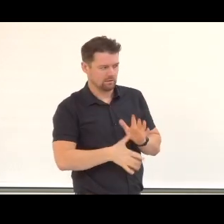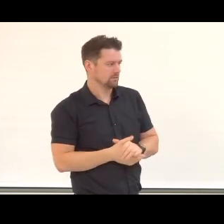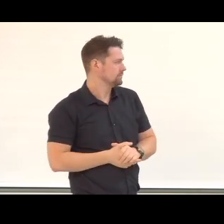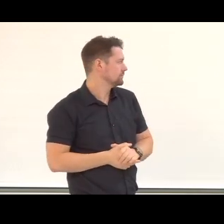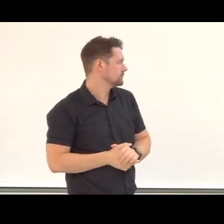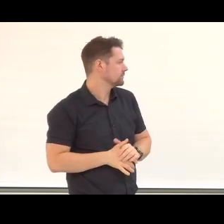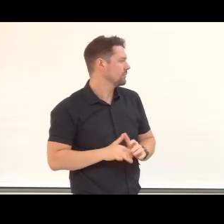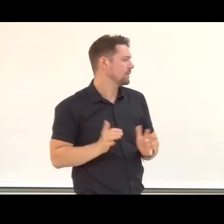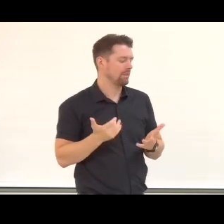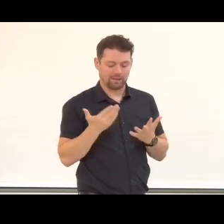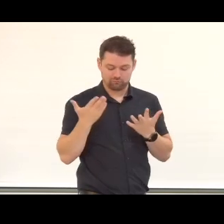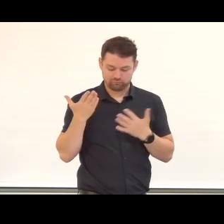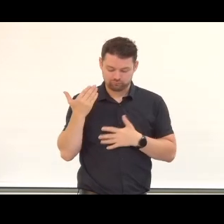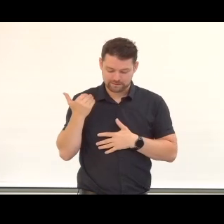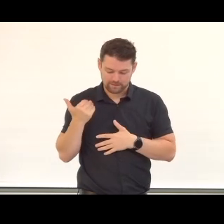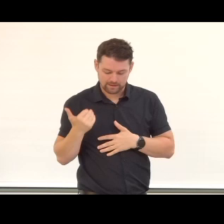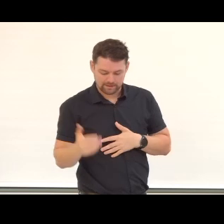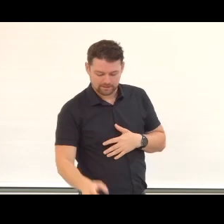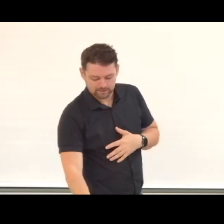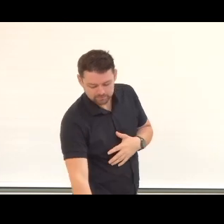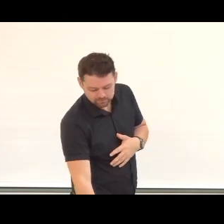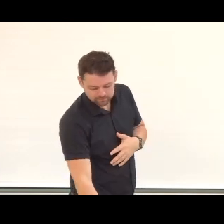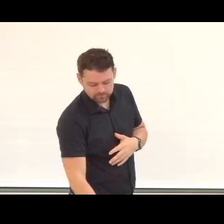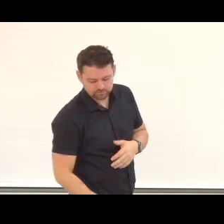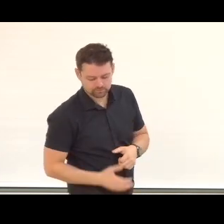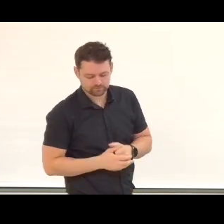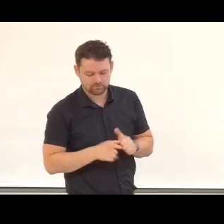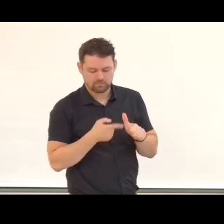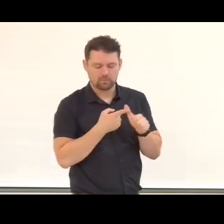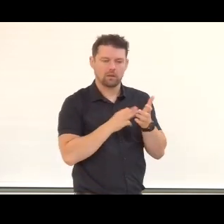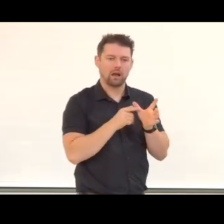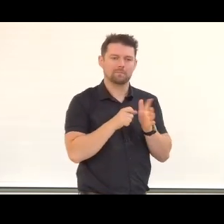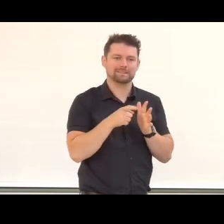recent, the Amati 20 mission, it's the next slide, was in Israel